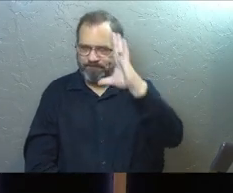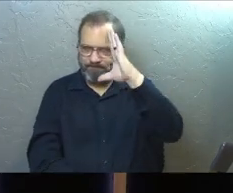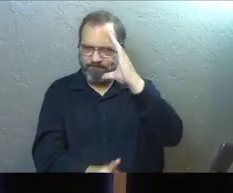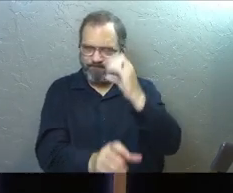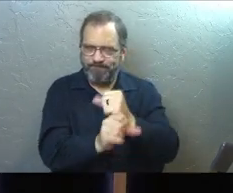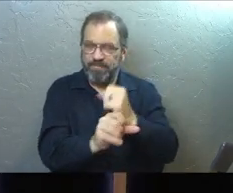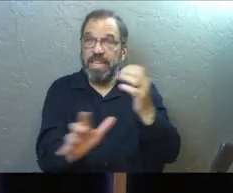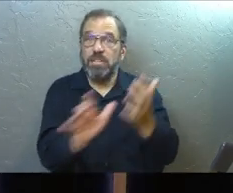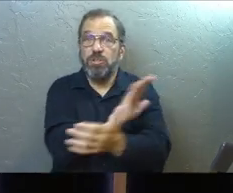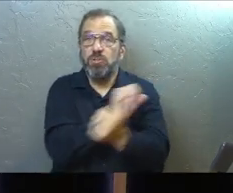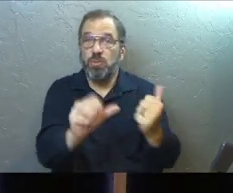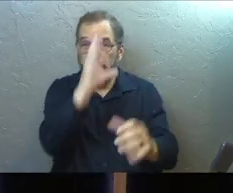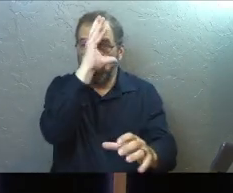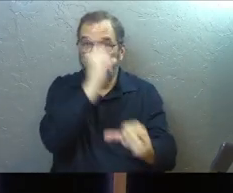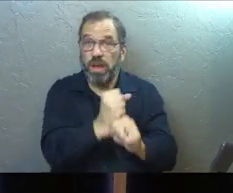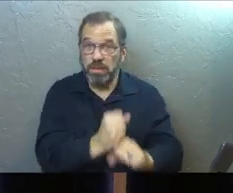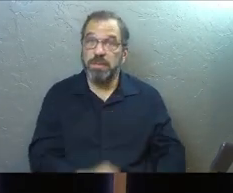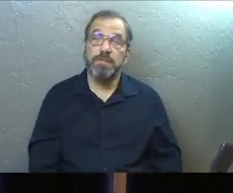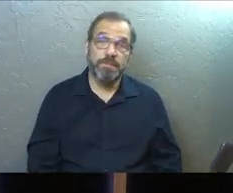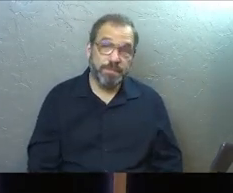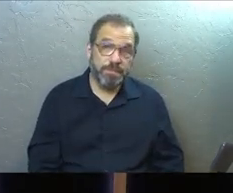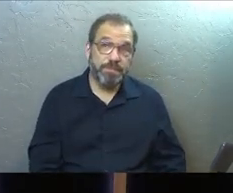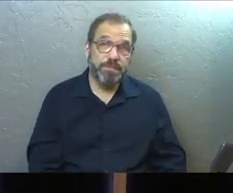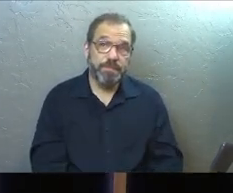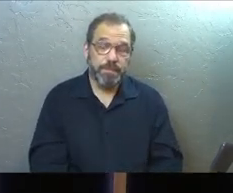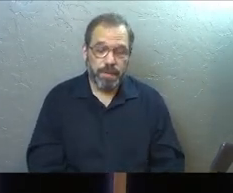It breaks trust.